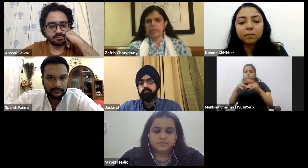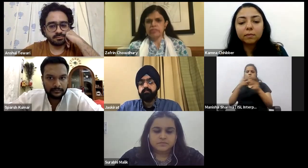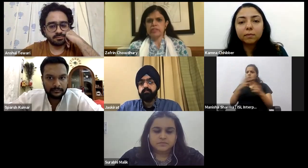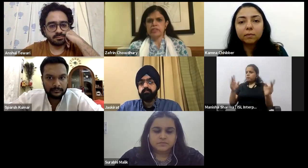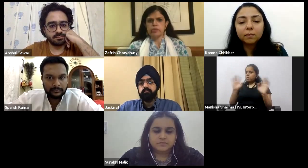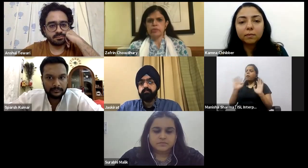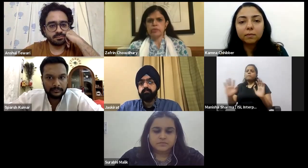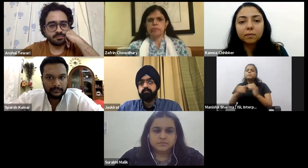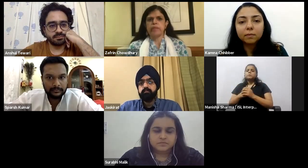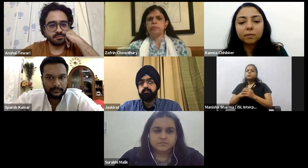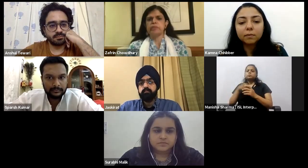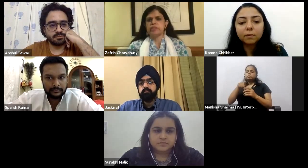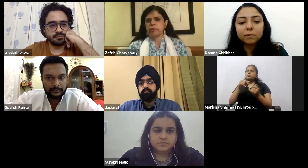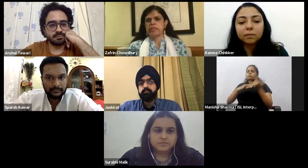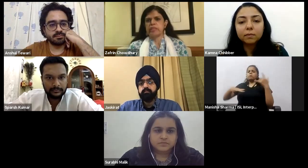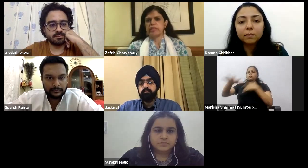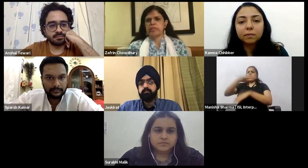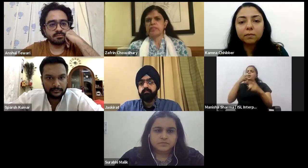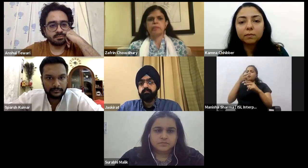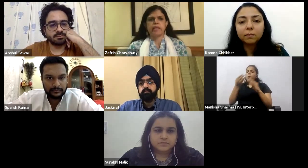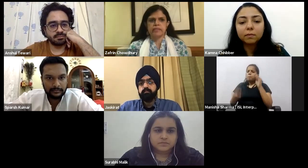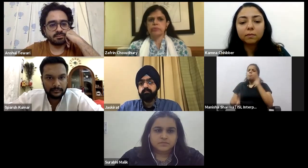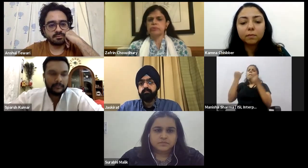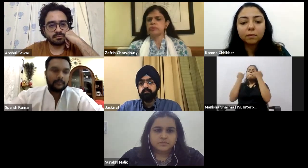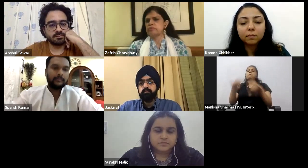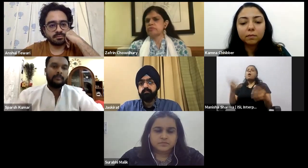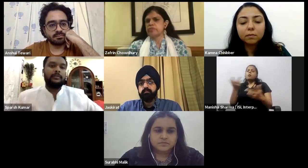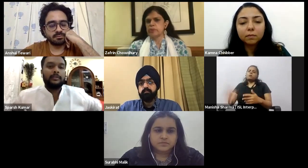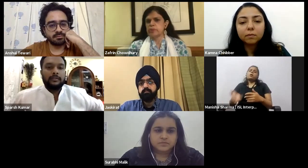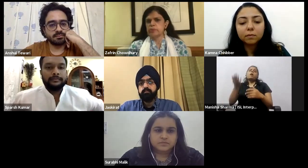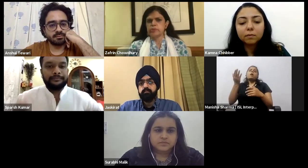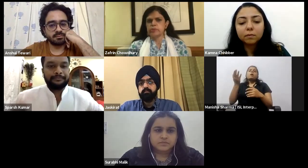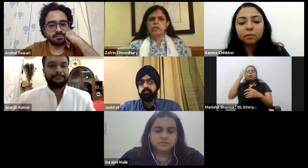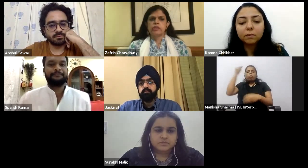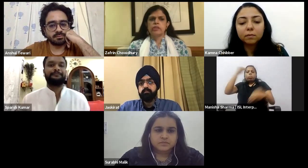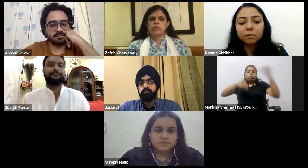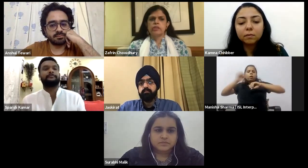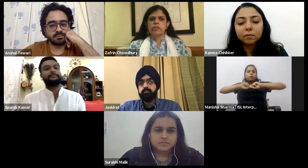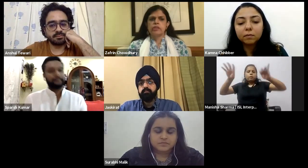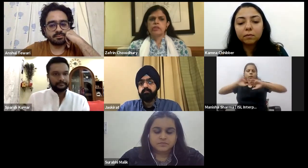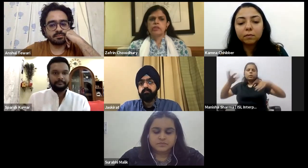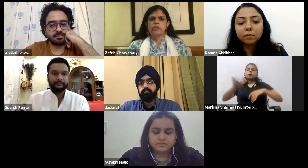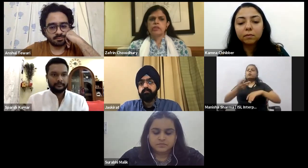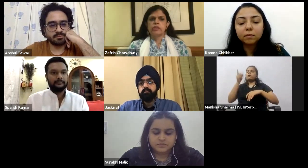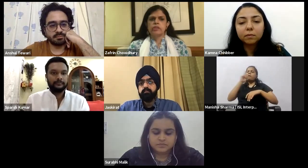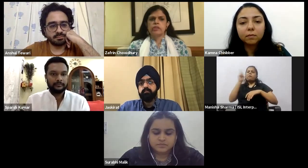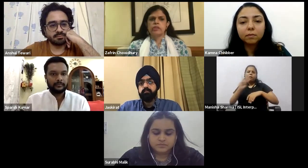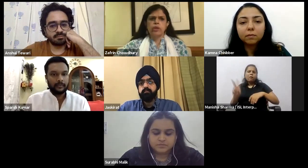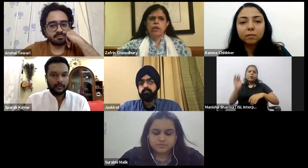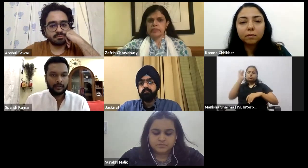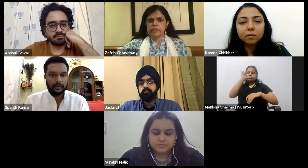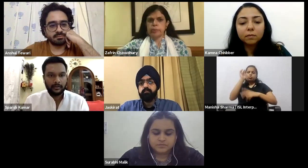this situation has been further worsened by misinformation, baseless news, views.